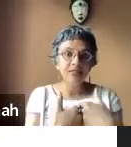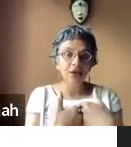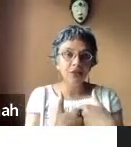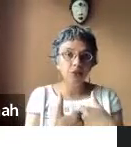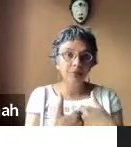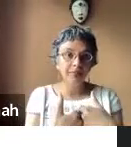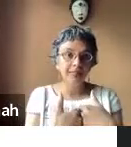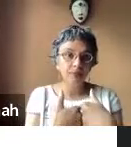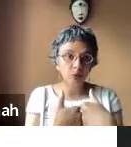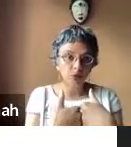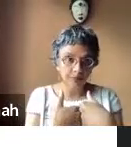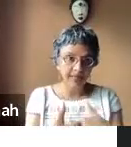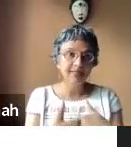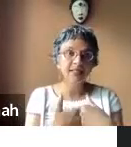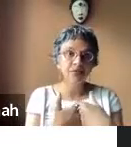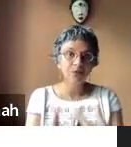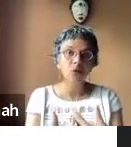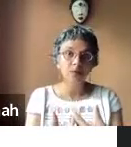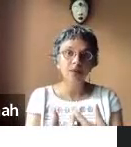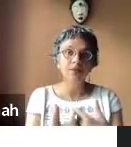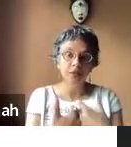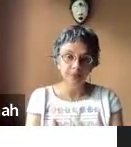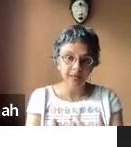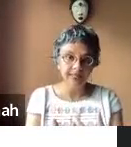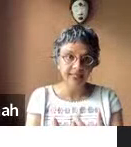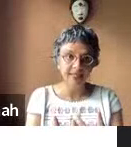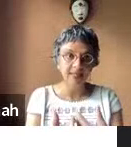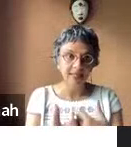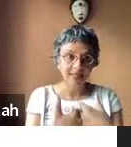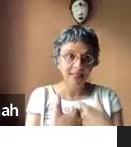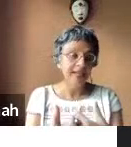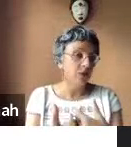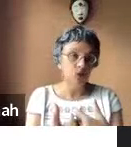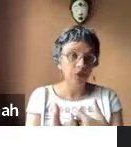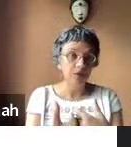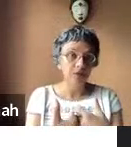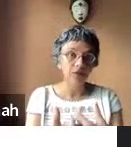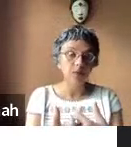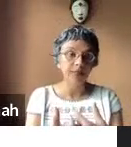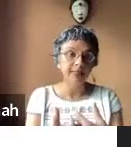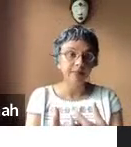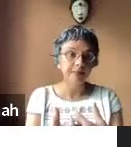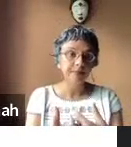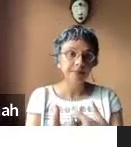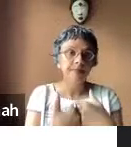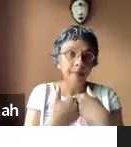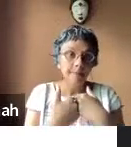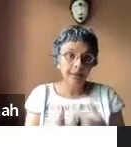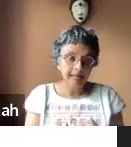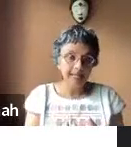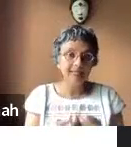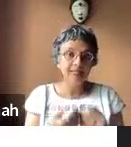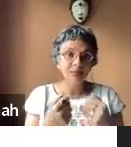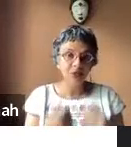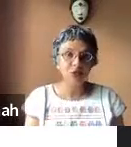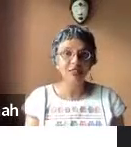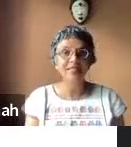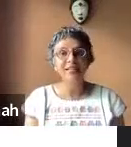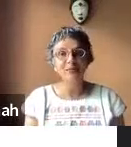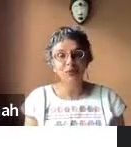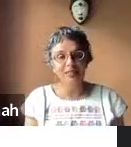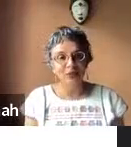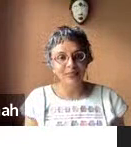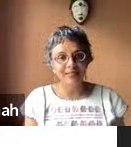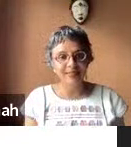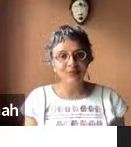This is arguably the most basic form of respecting care work globally. paid